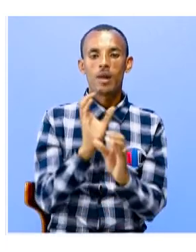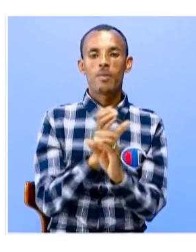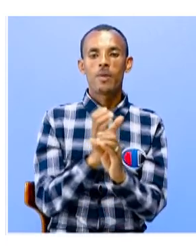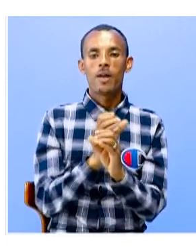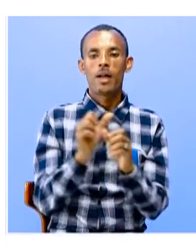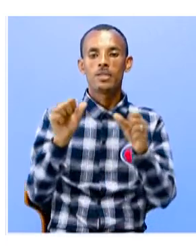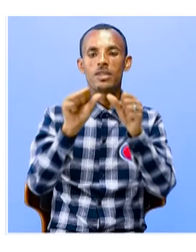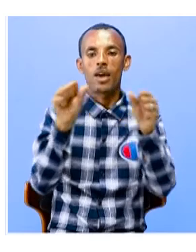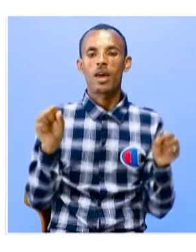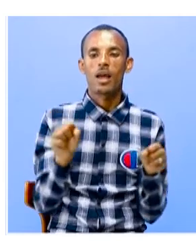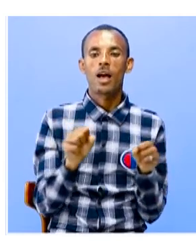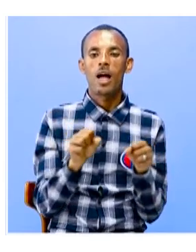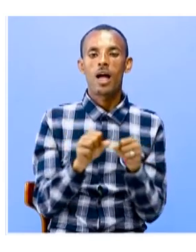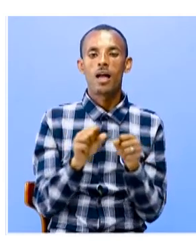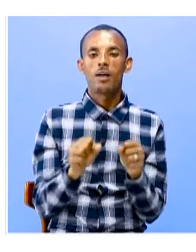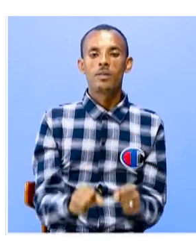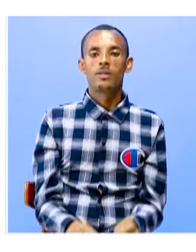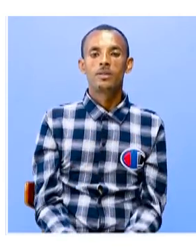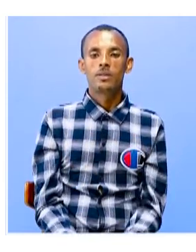the area